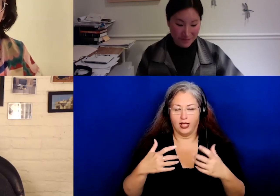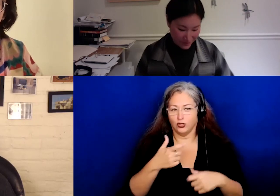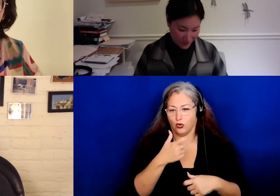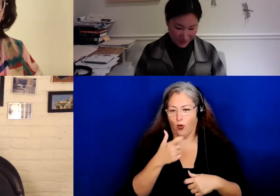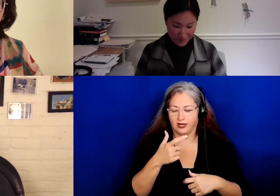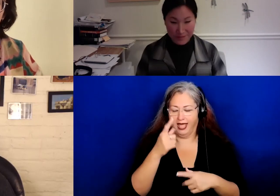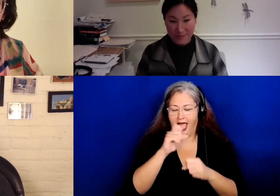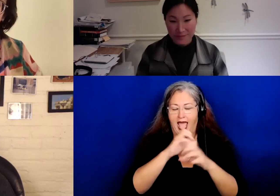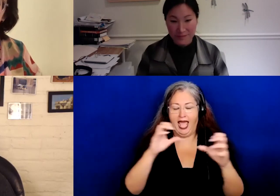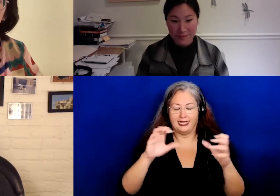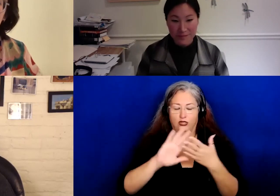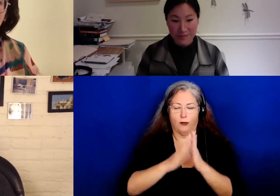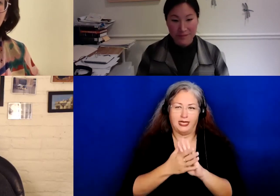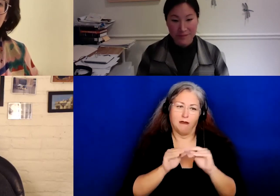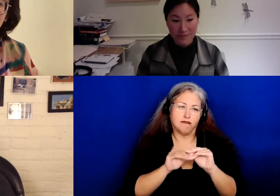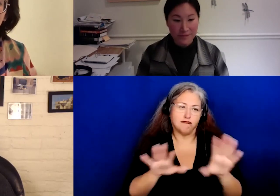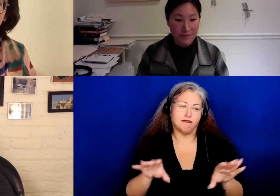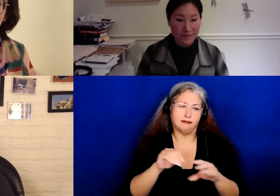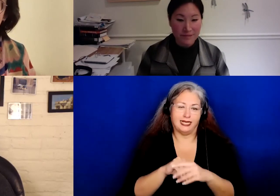idea explode in fiction.